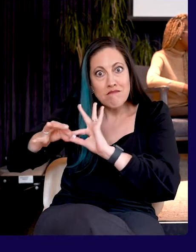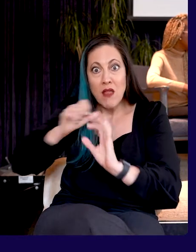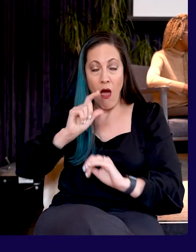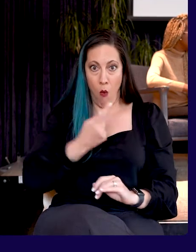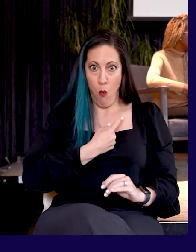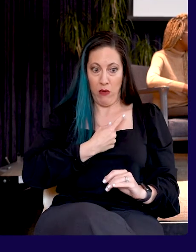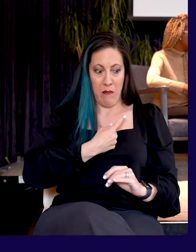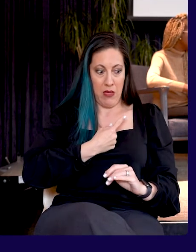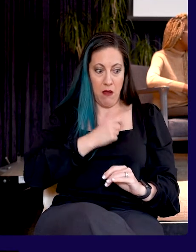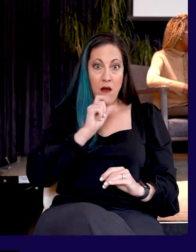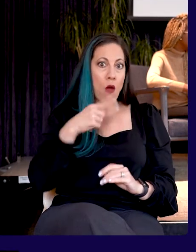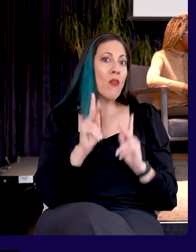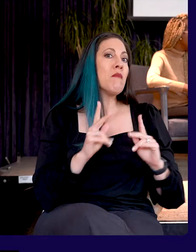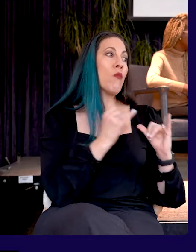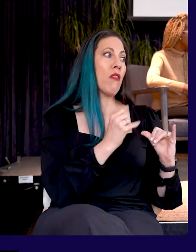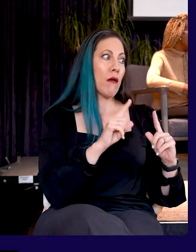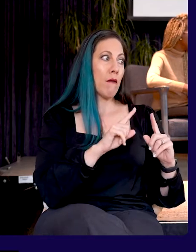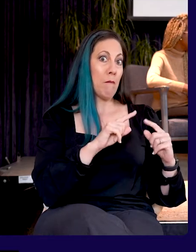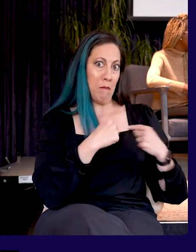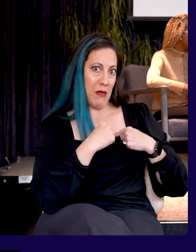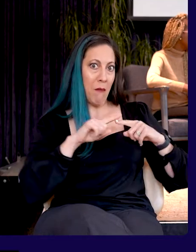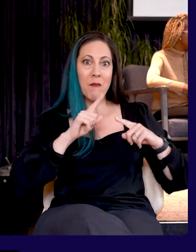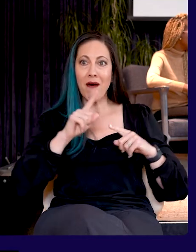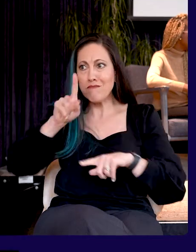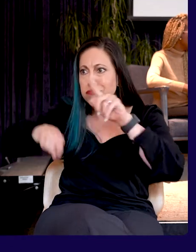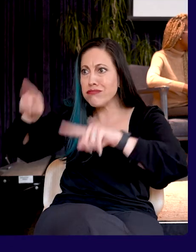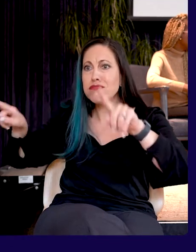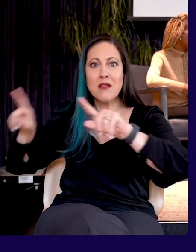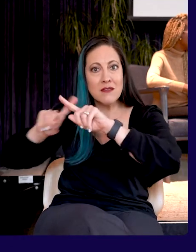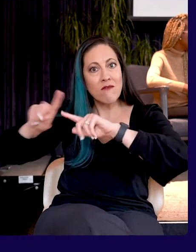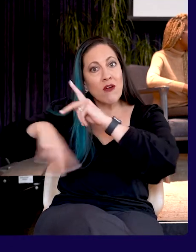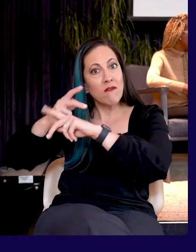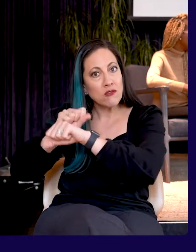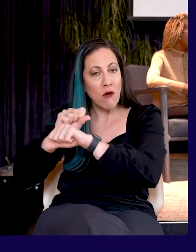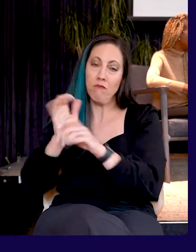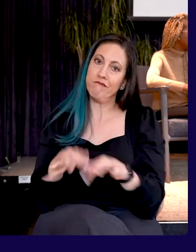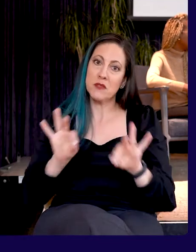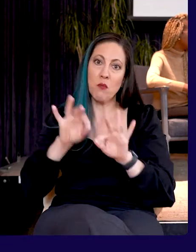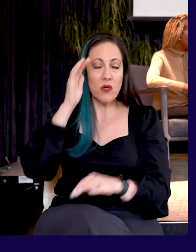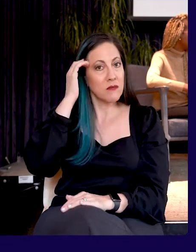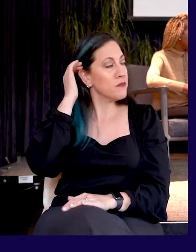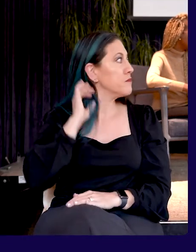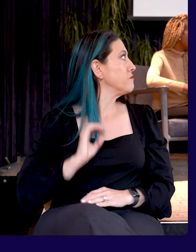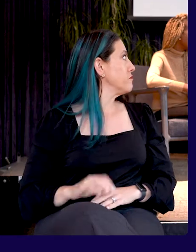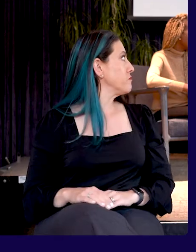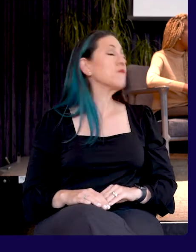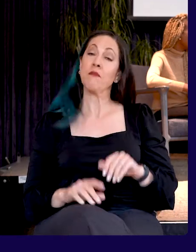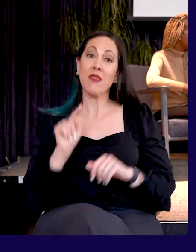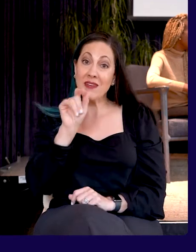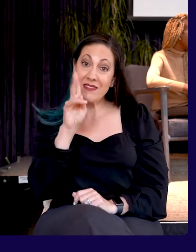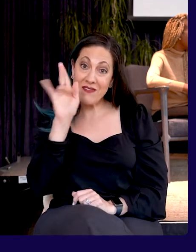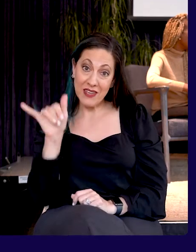not just for people like me, but for people in doing all sorts of types of work. And I think that's really important. Yeah. I think one of the things